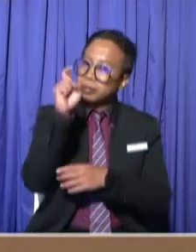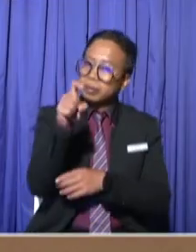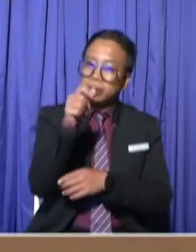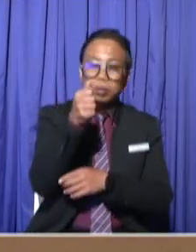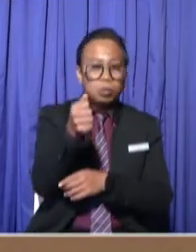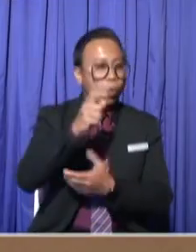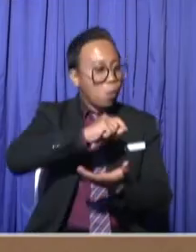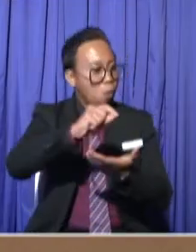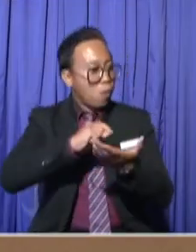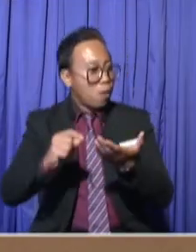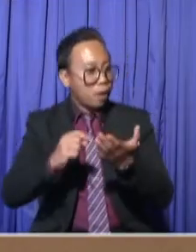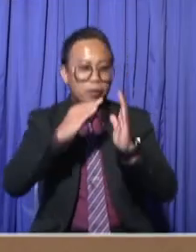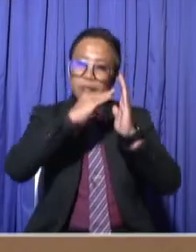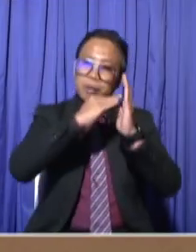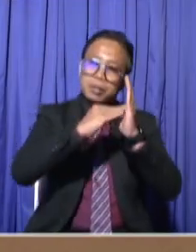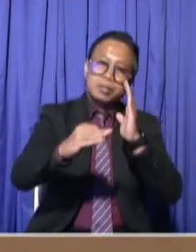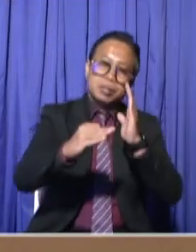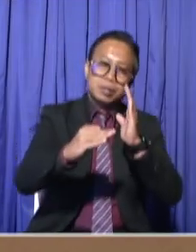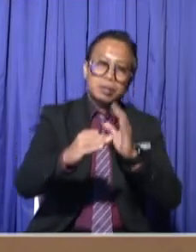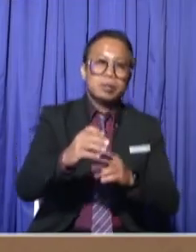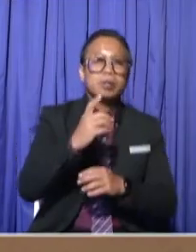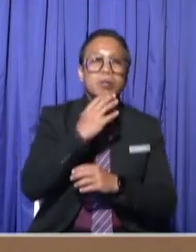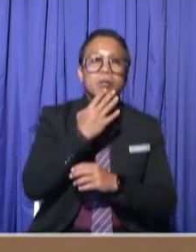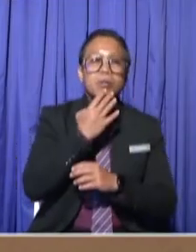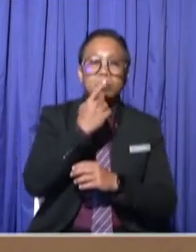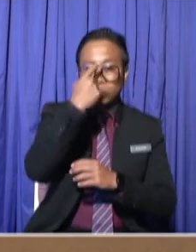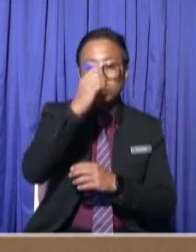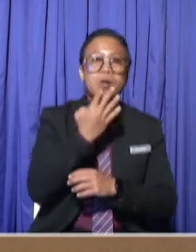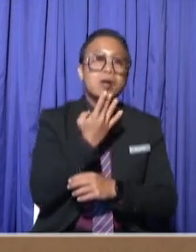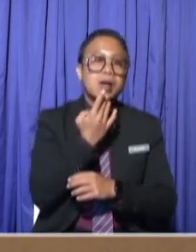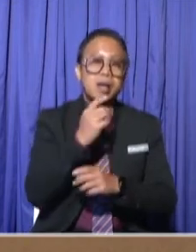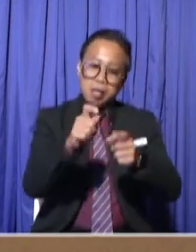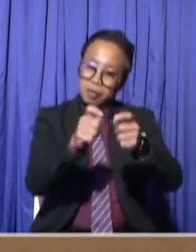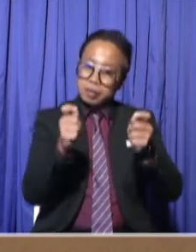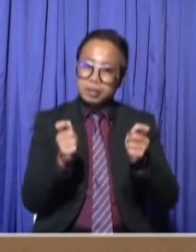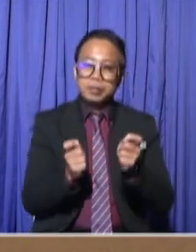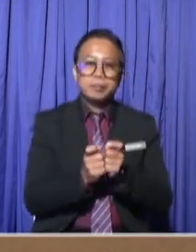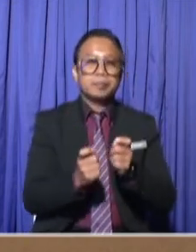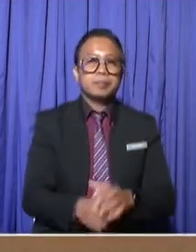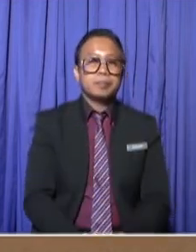sure you write down the fraction for the colored region.